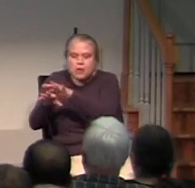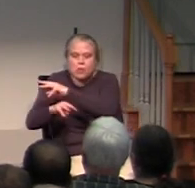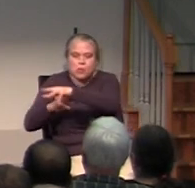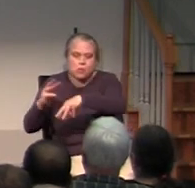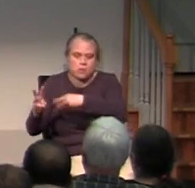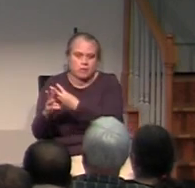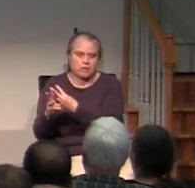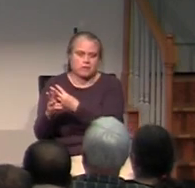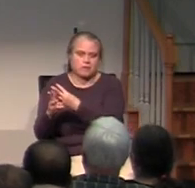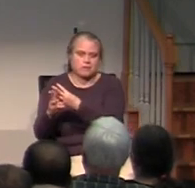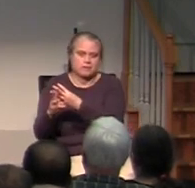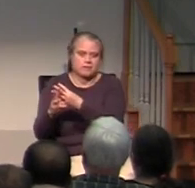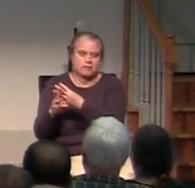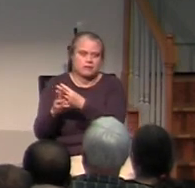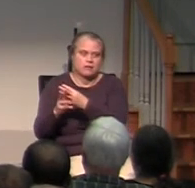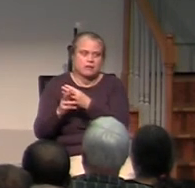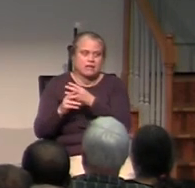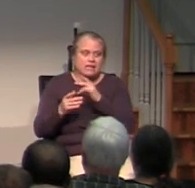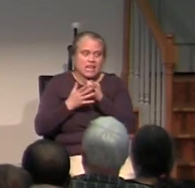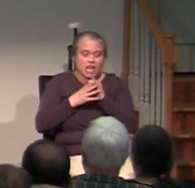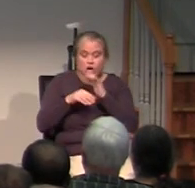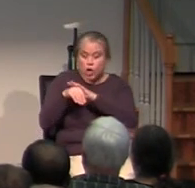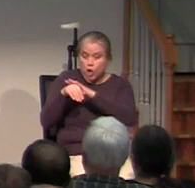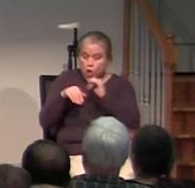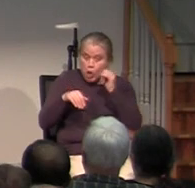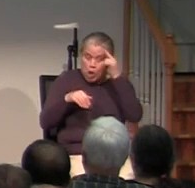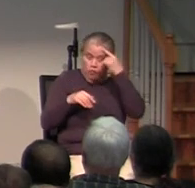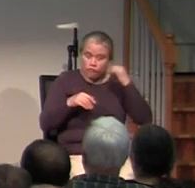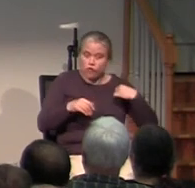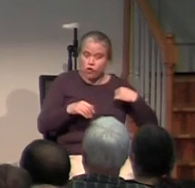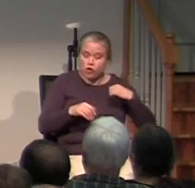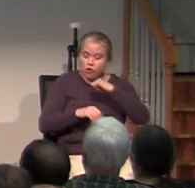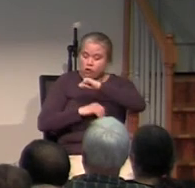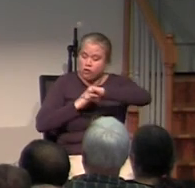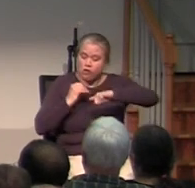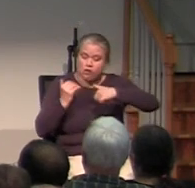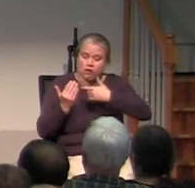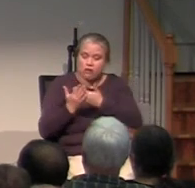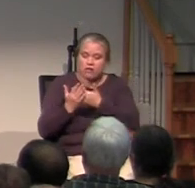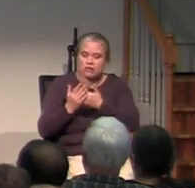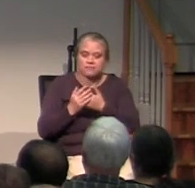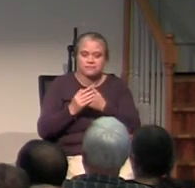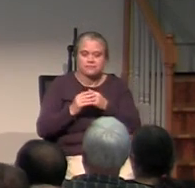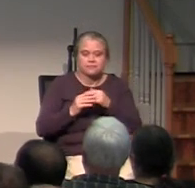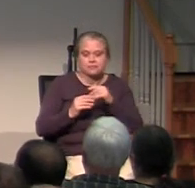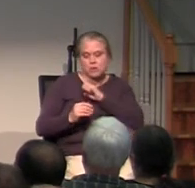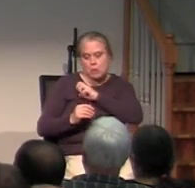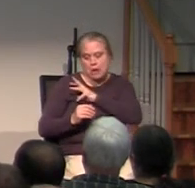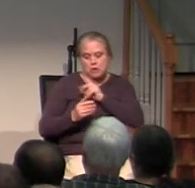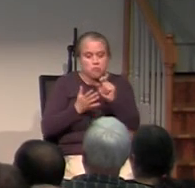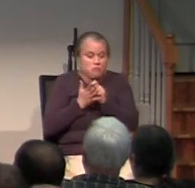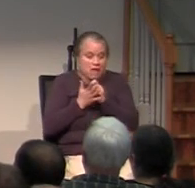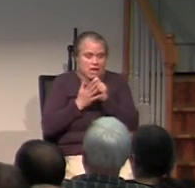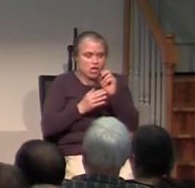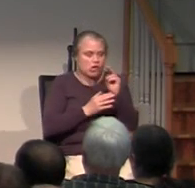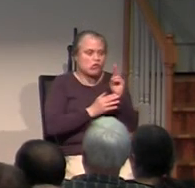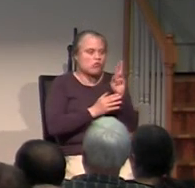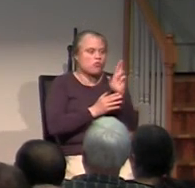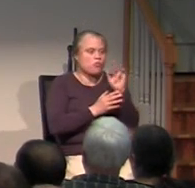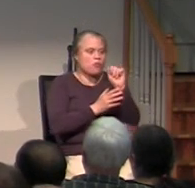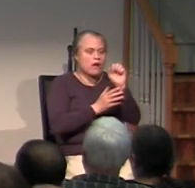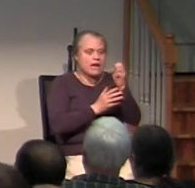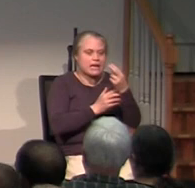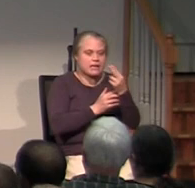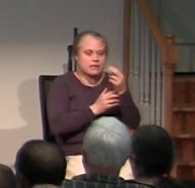And the call for all, she says in this, she's writing to Uriah Smith. Uriah Smith was